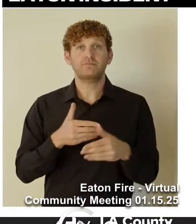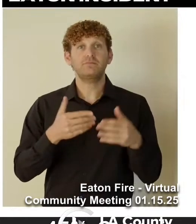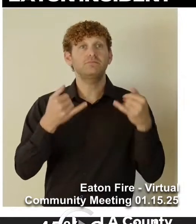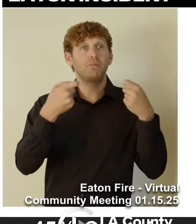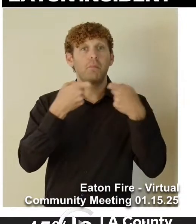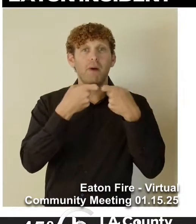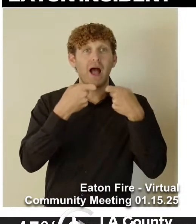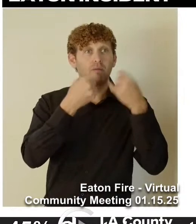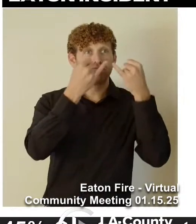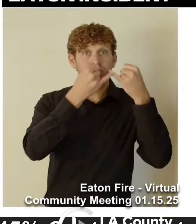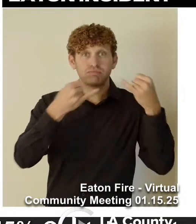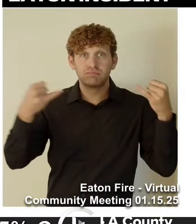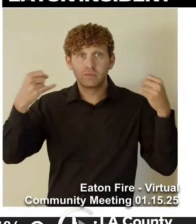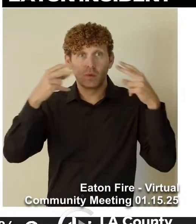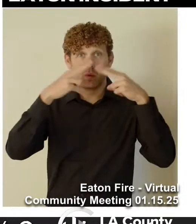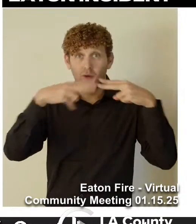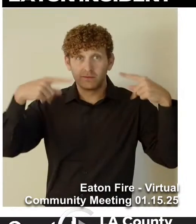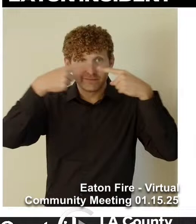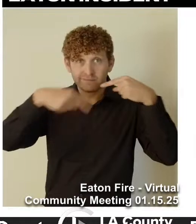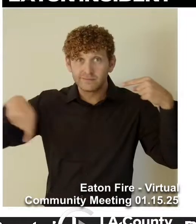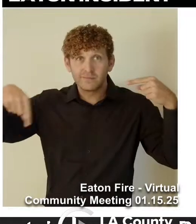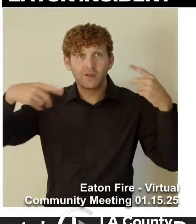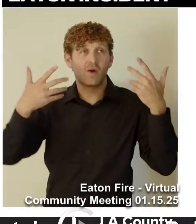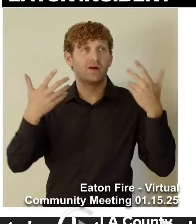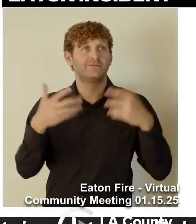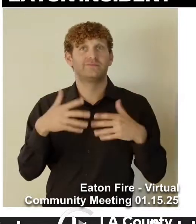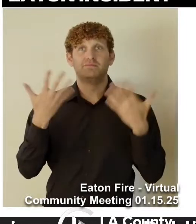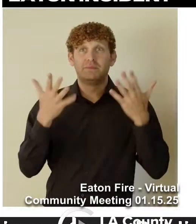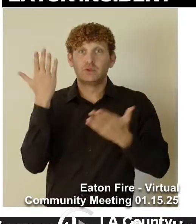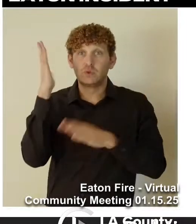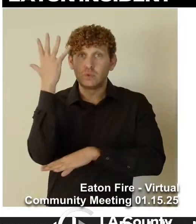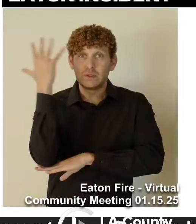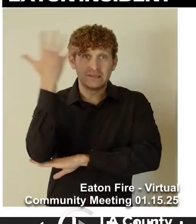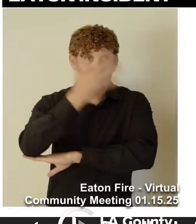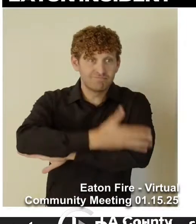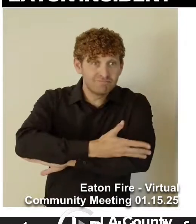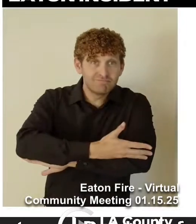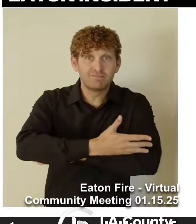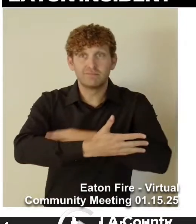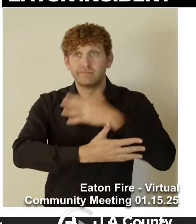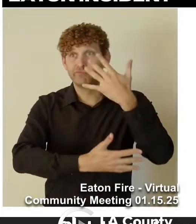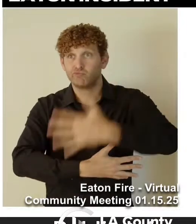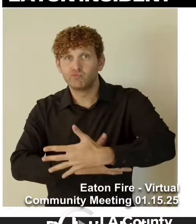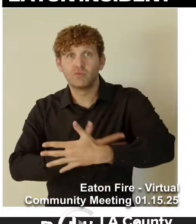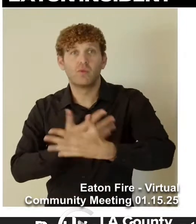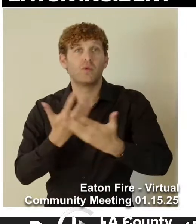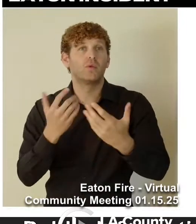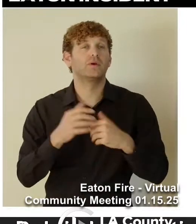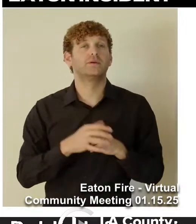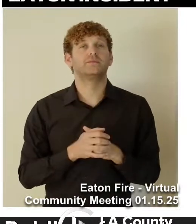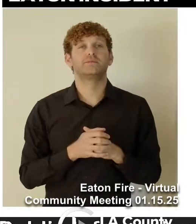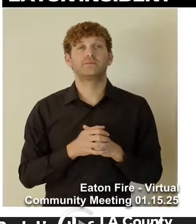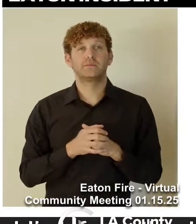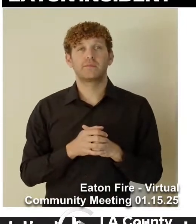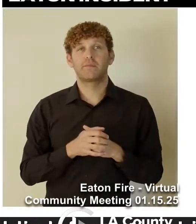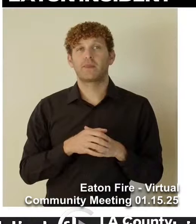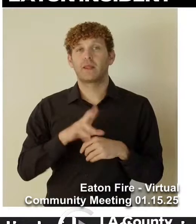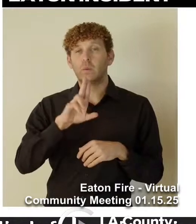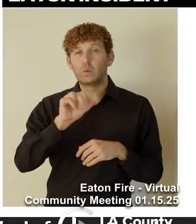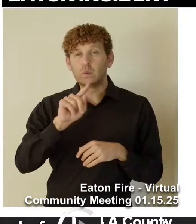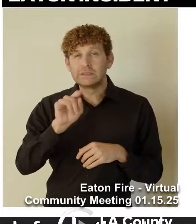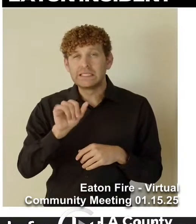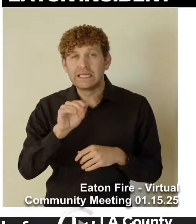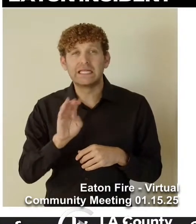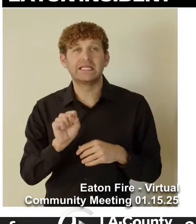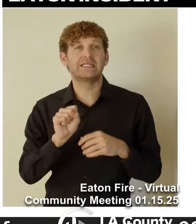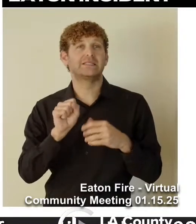debris in the roads, down trees, and of course, there's utilities companies,